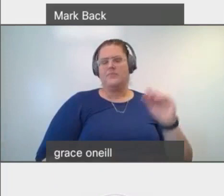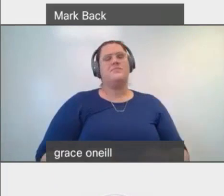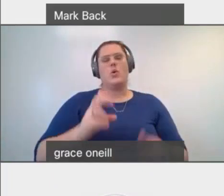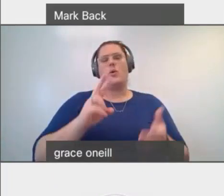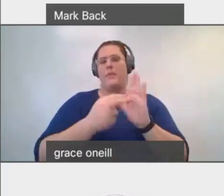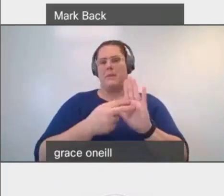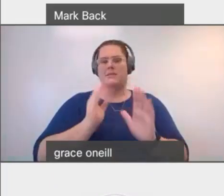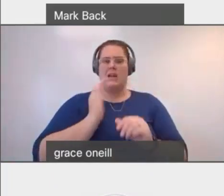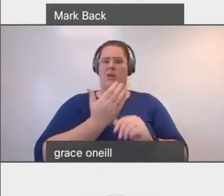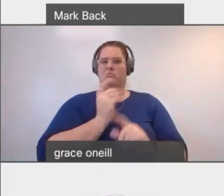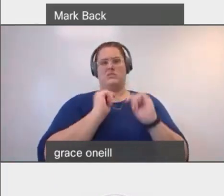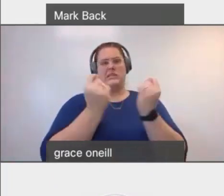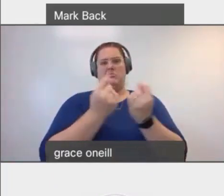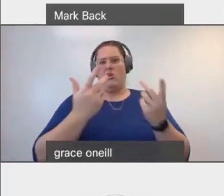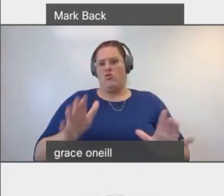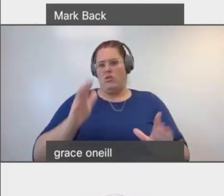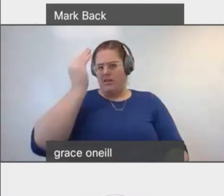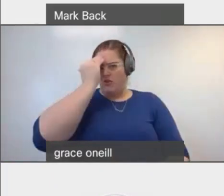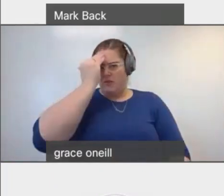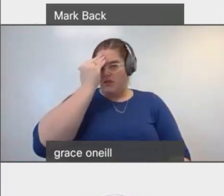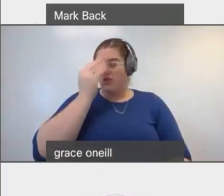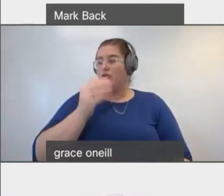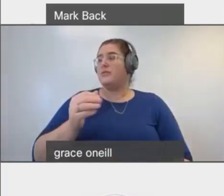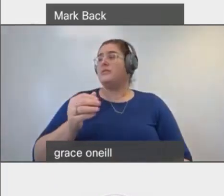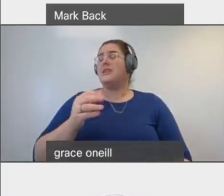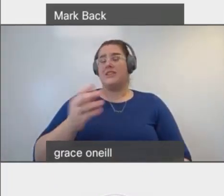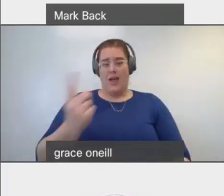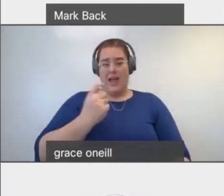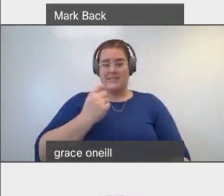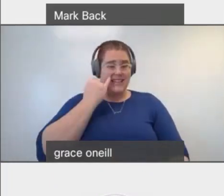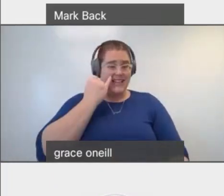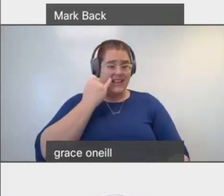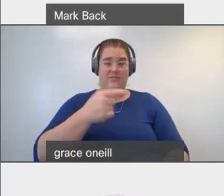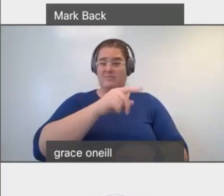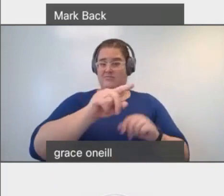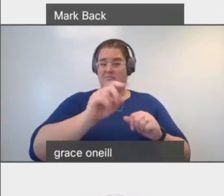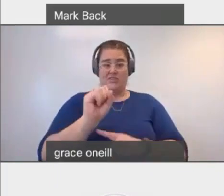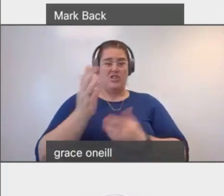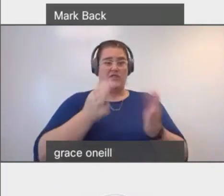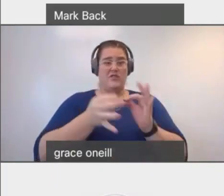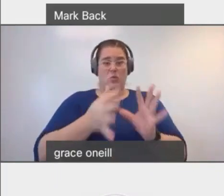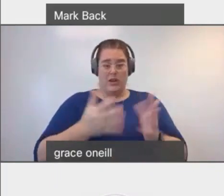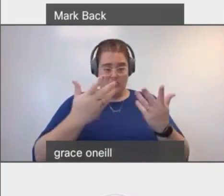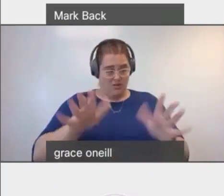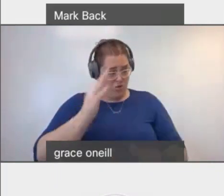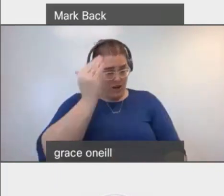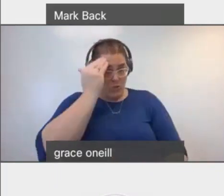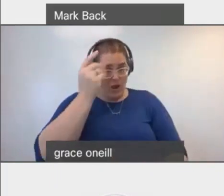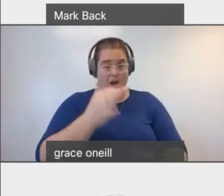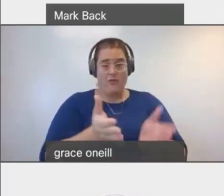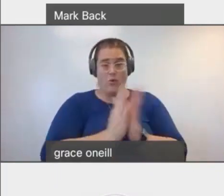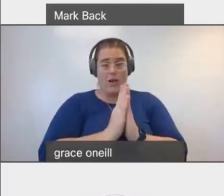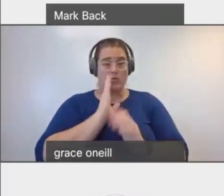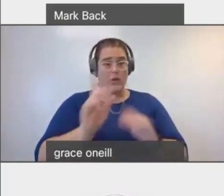And when you say, do they know the requests are coming in? They absolutely are aware of the requests coming in.